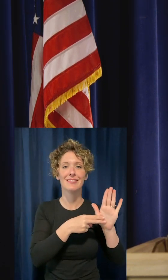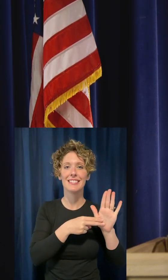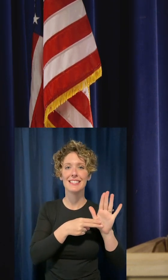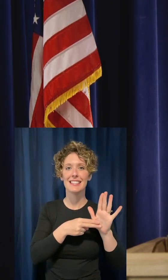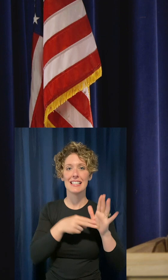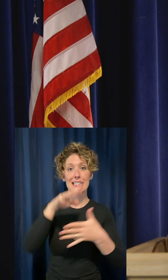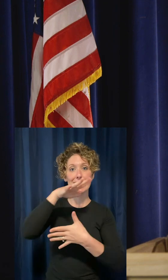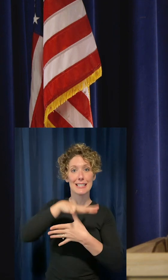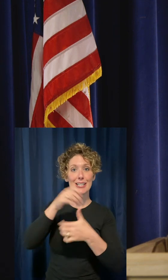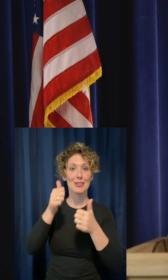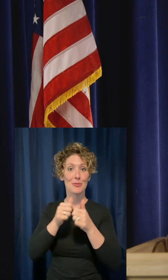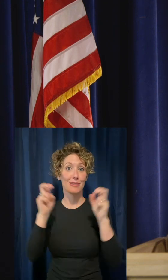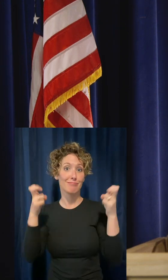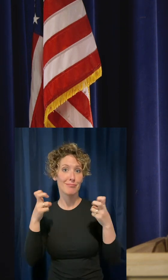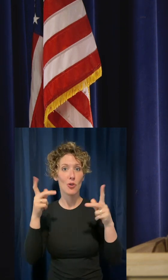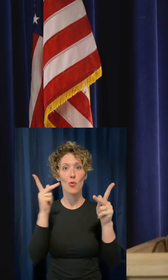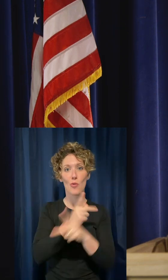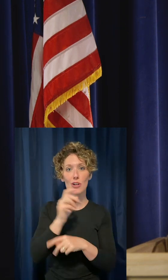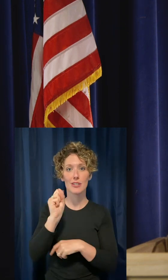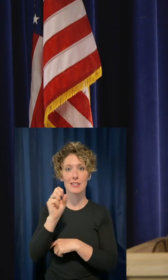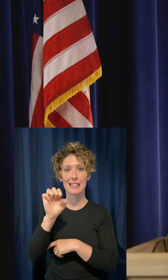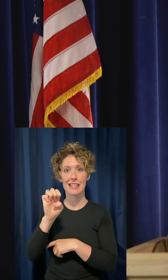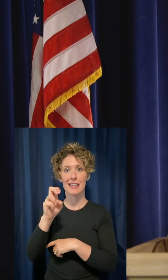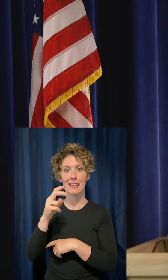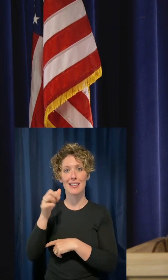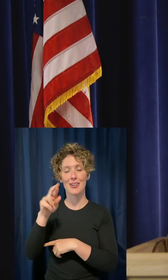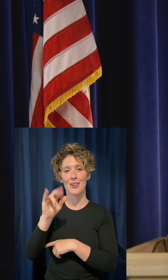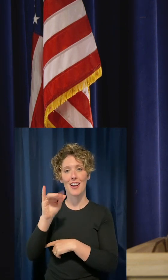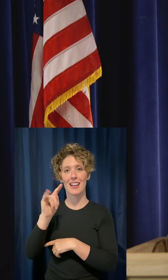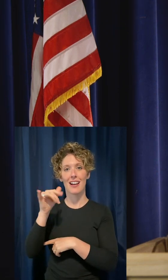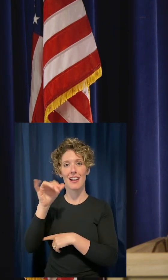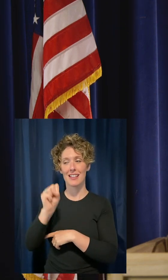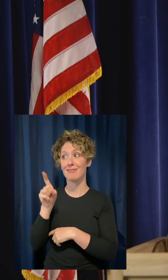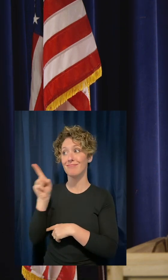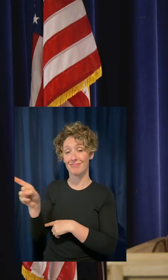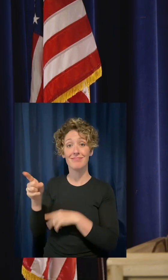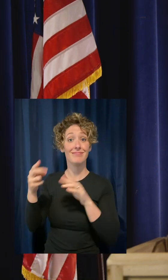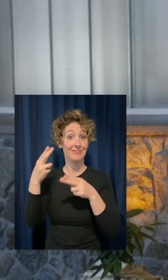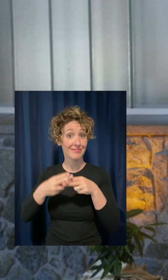senior with the worst case of senioritis, Mr. David Johnston.